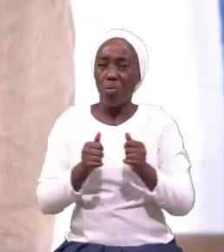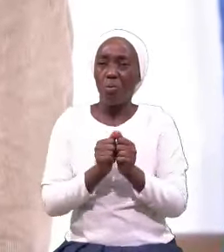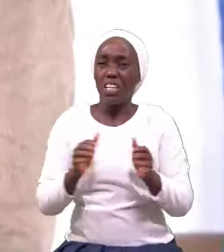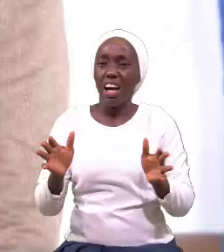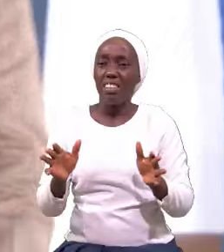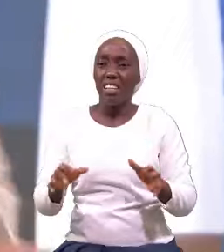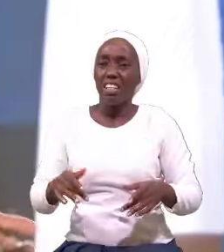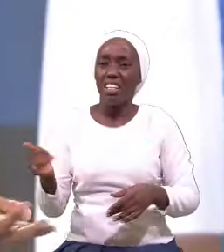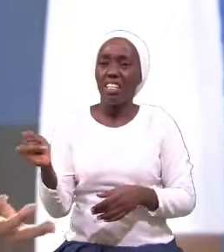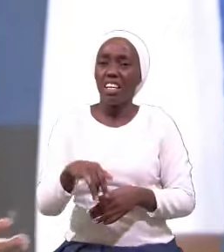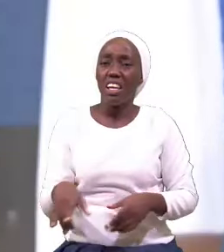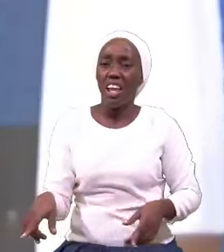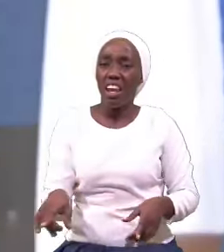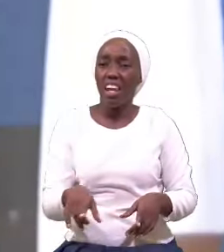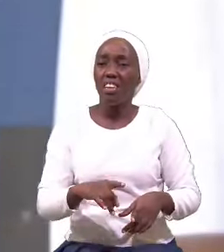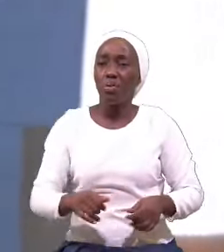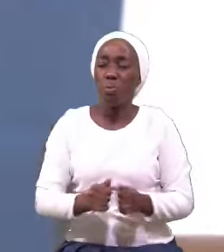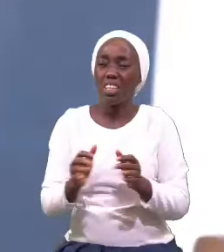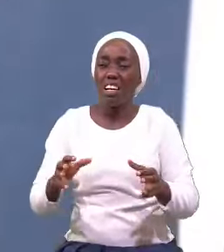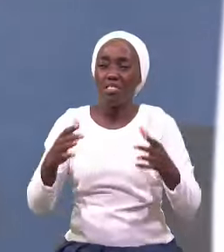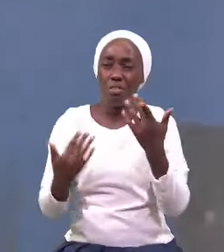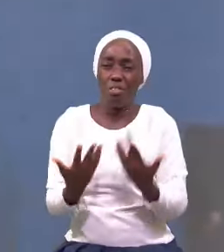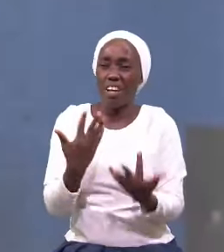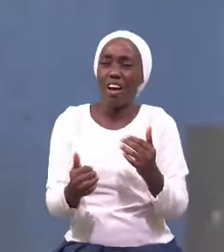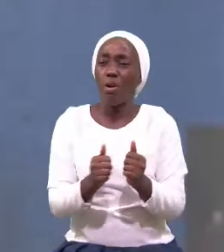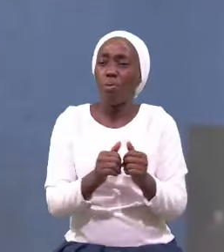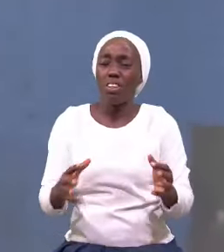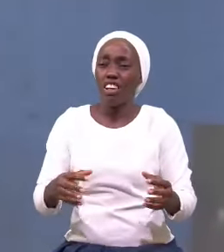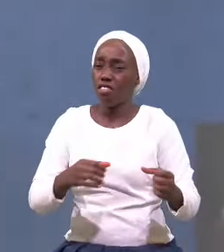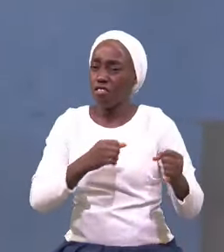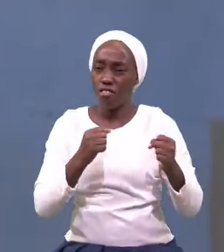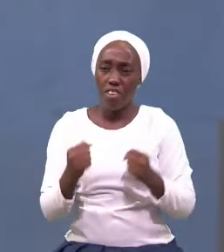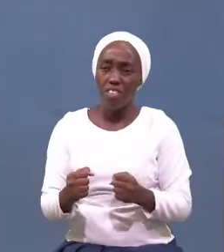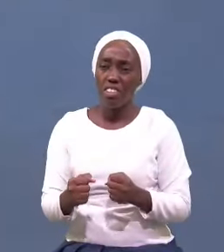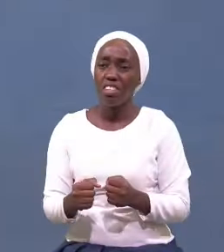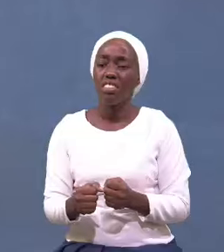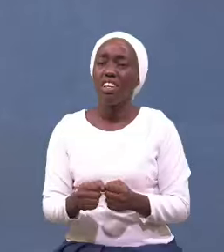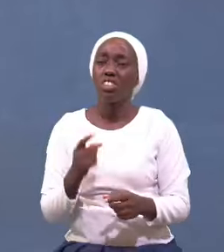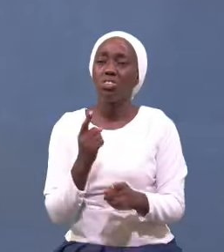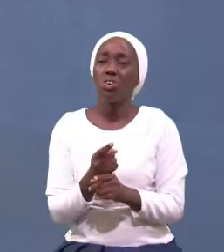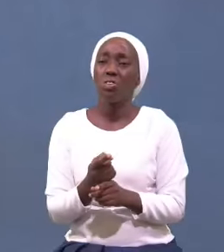Without fervency. They were just normal, regular people.